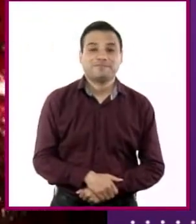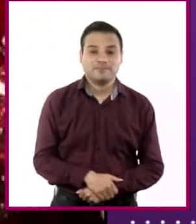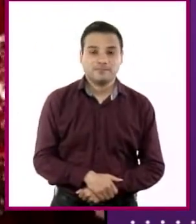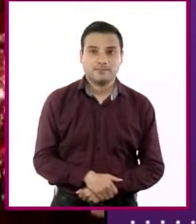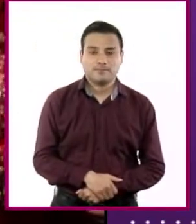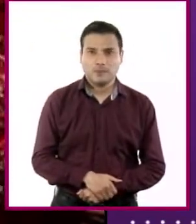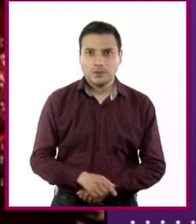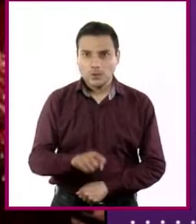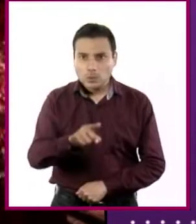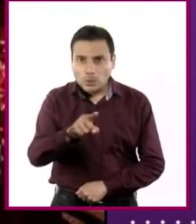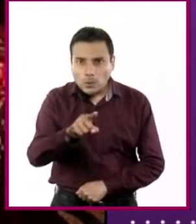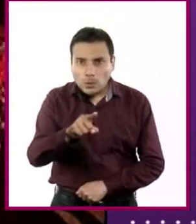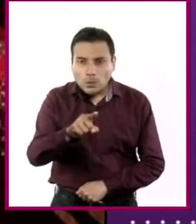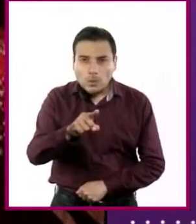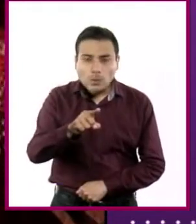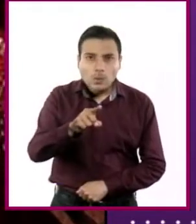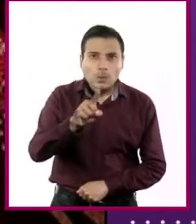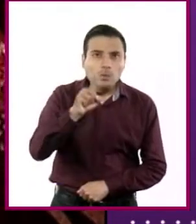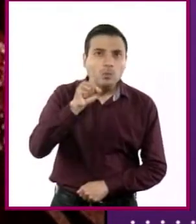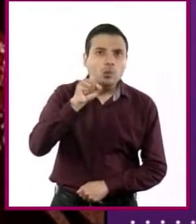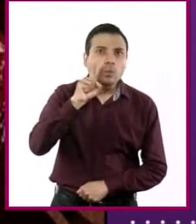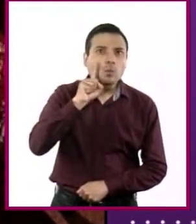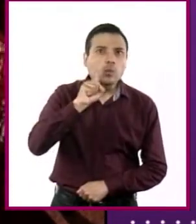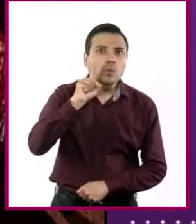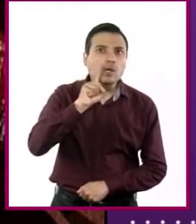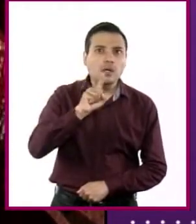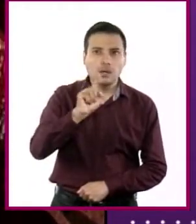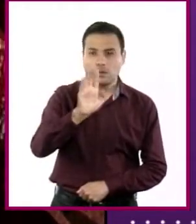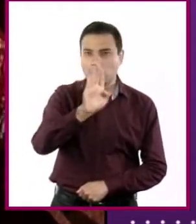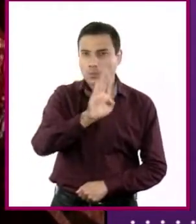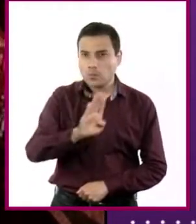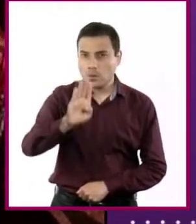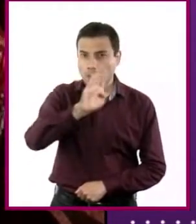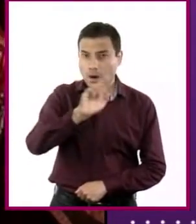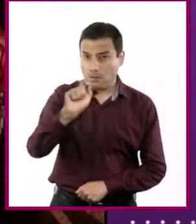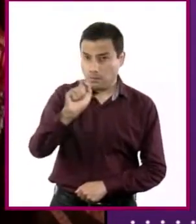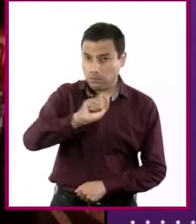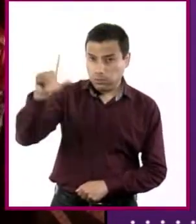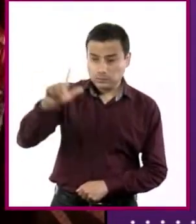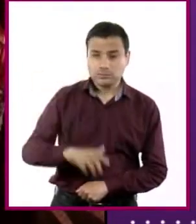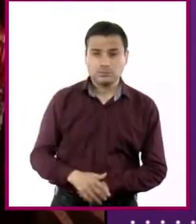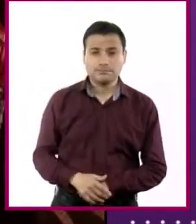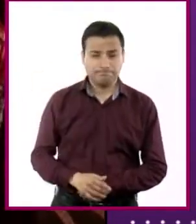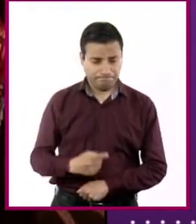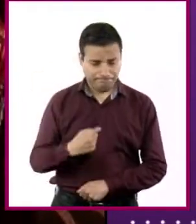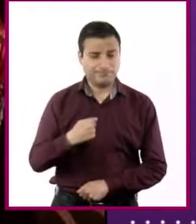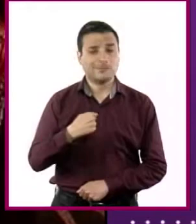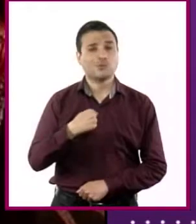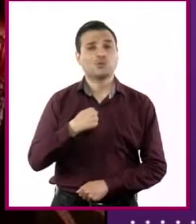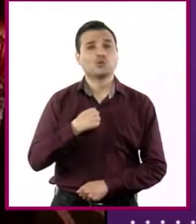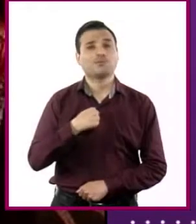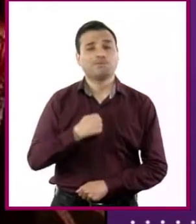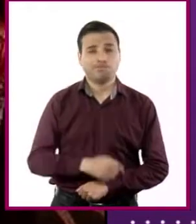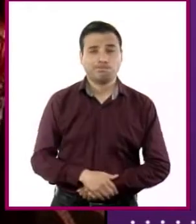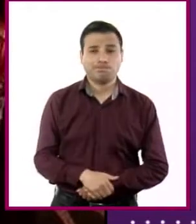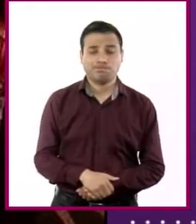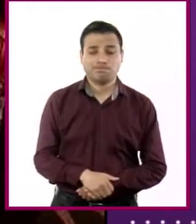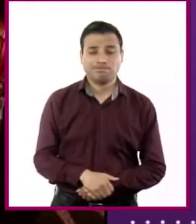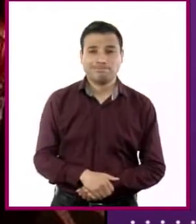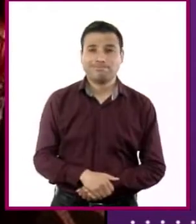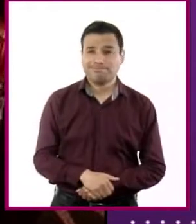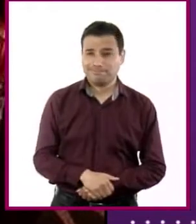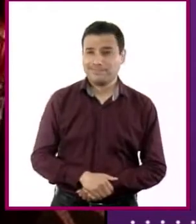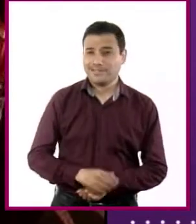Are you the great crystal clear? Yes, I am. I know